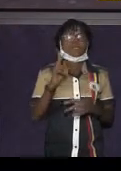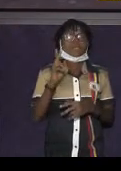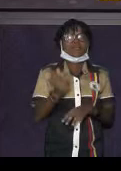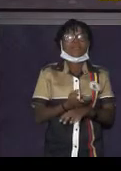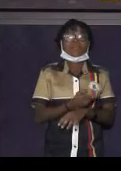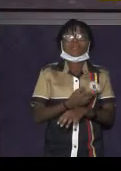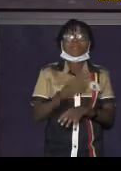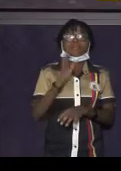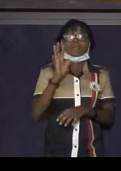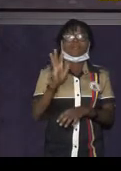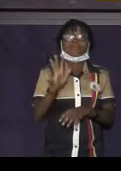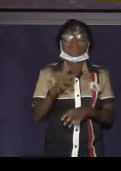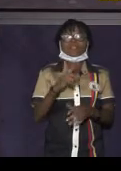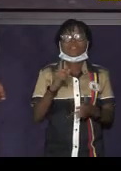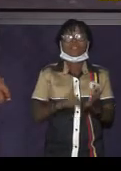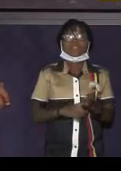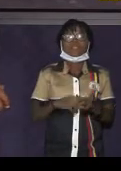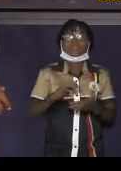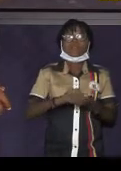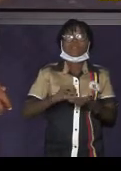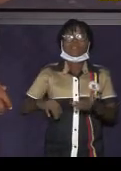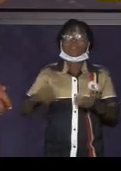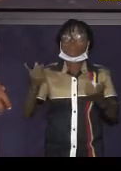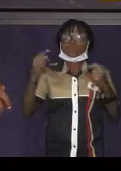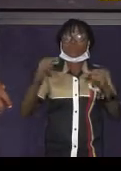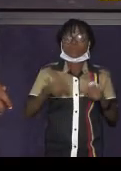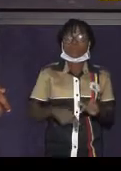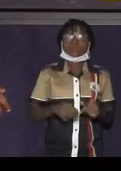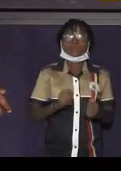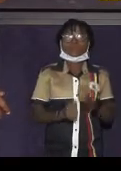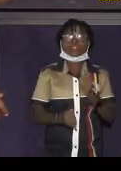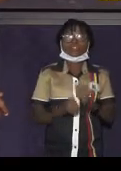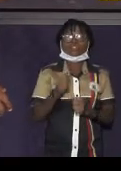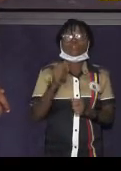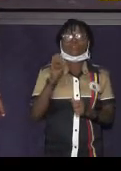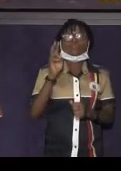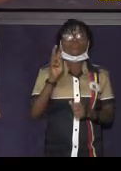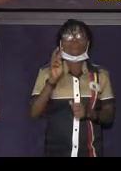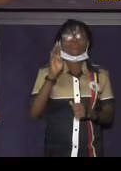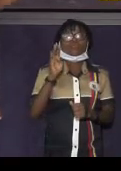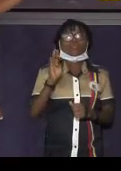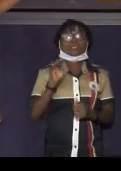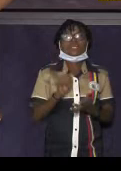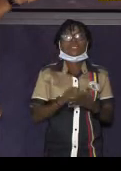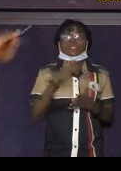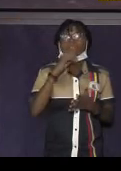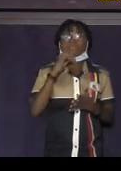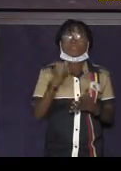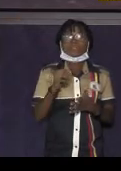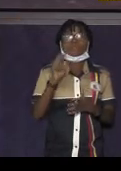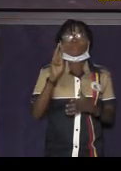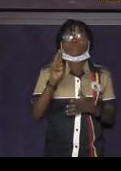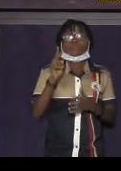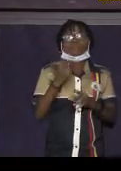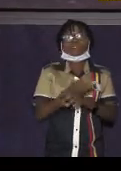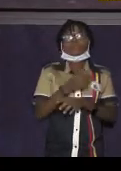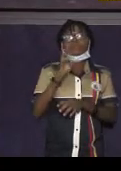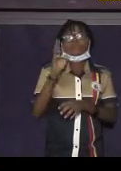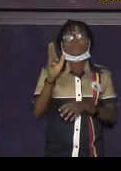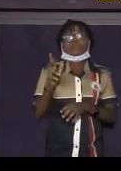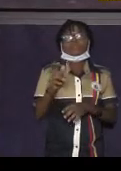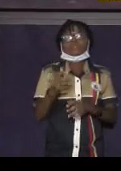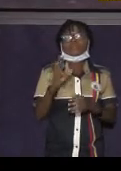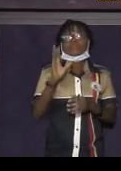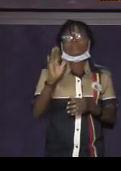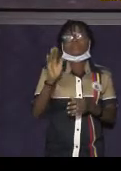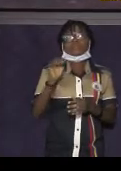15. This minus comes down for 2 times 3, which is 2b. That is 2 times 3, and that will give me 6. Now 15 minus